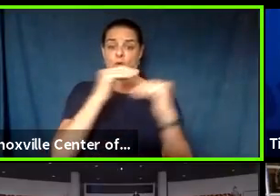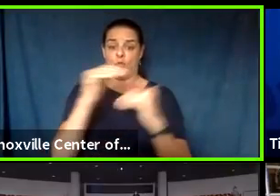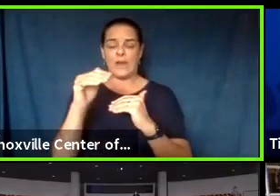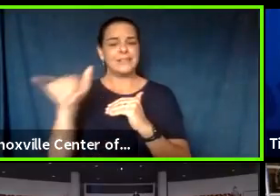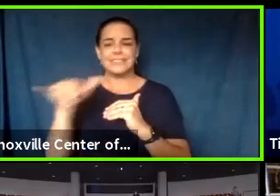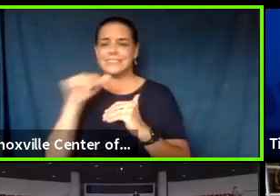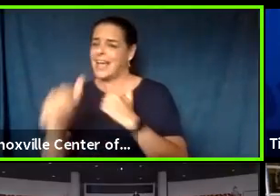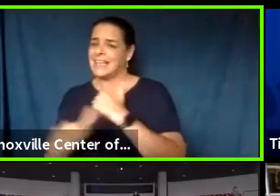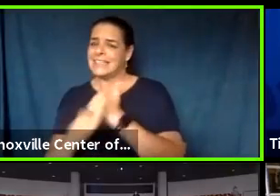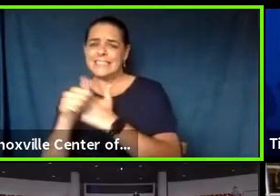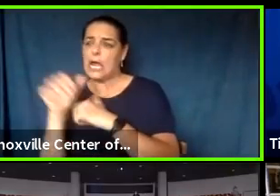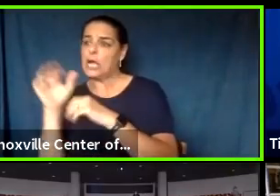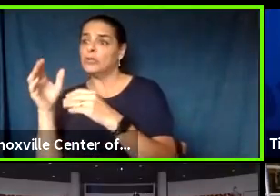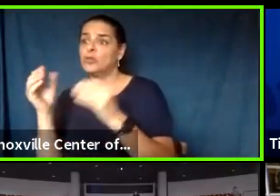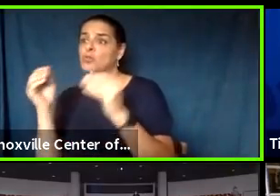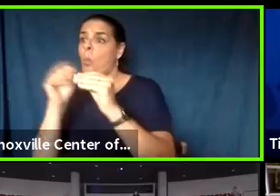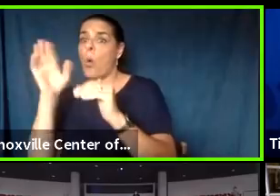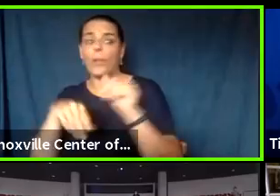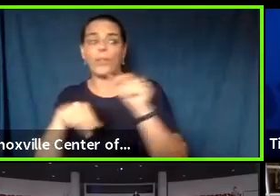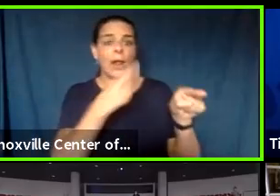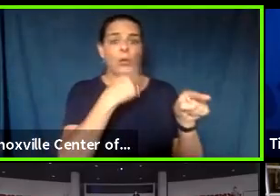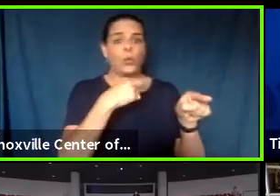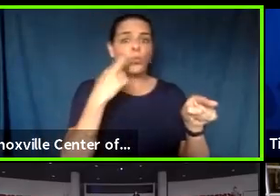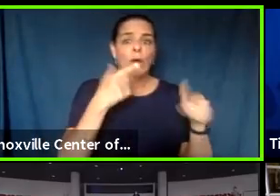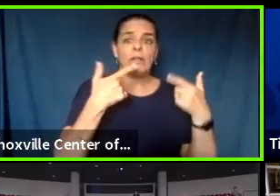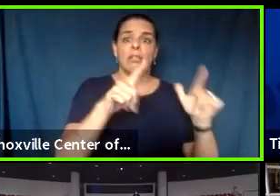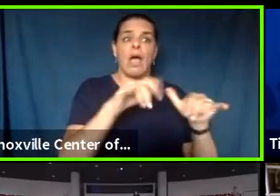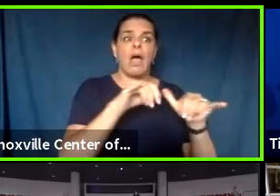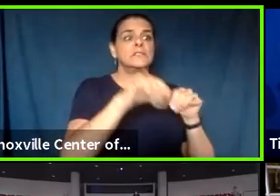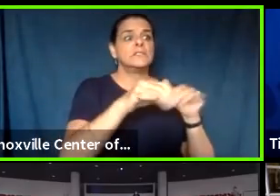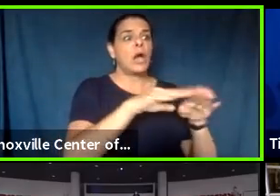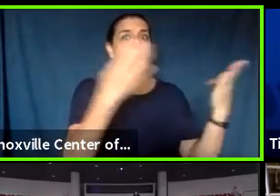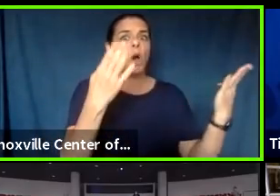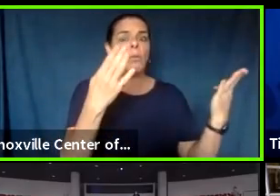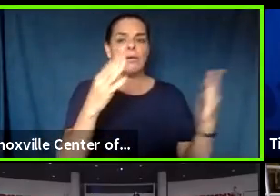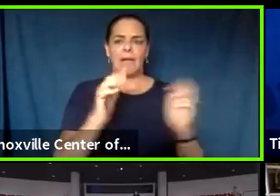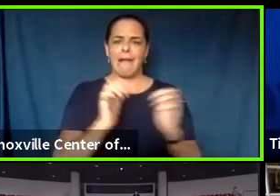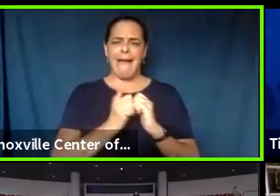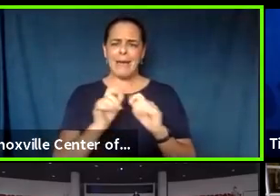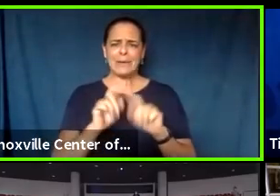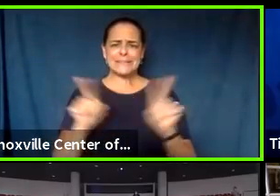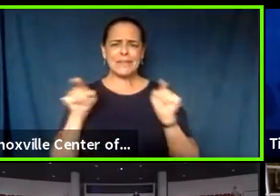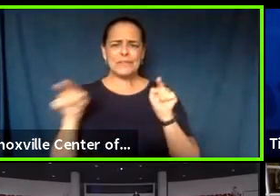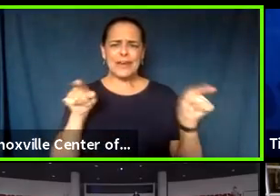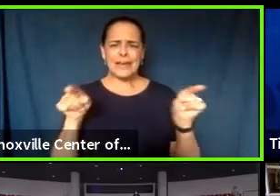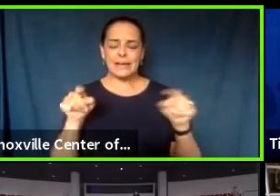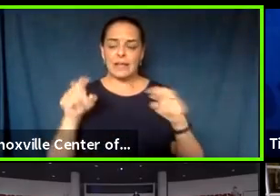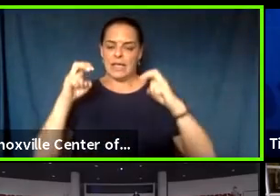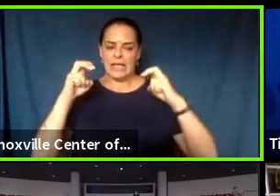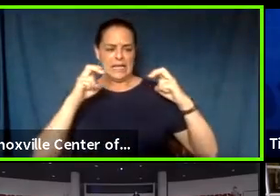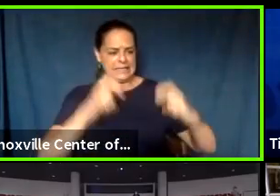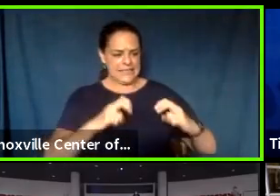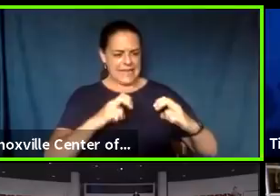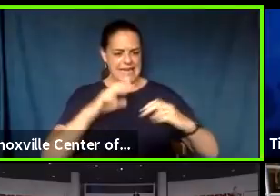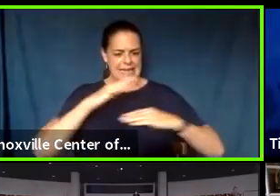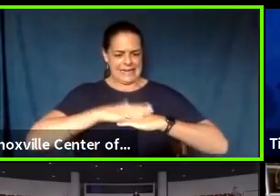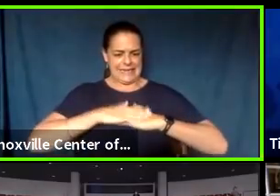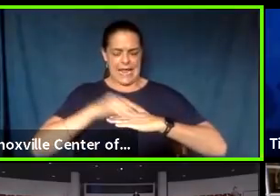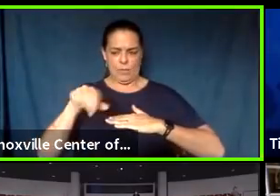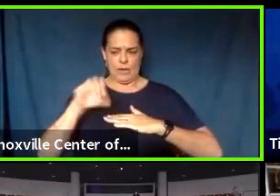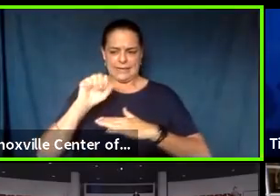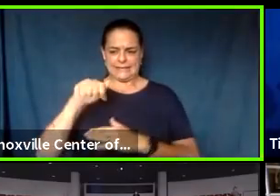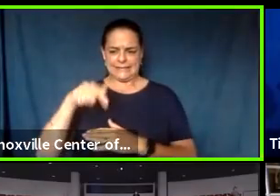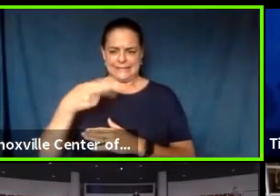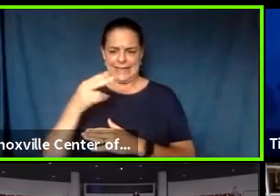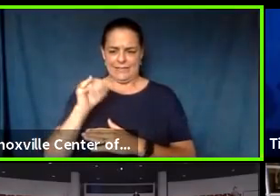than the restaurants that are allowed to remain open. How is it different? Sitting at a table inside Sapphire, where tables are